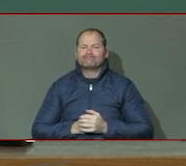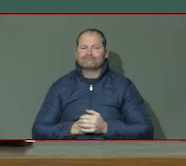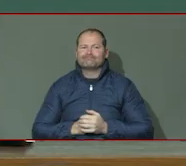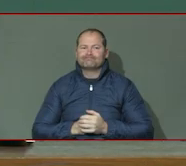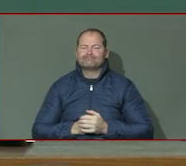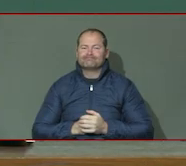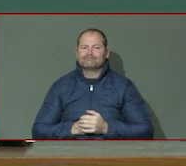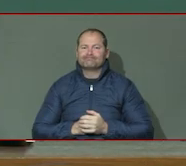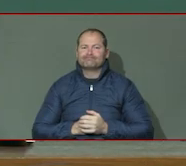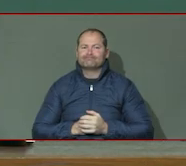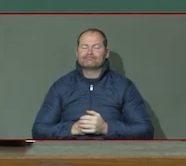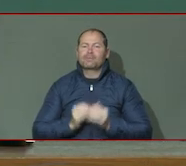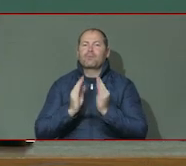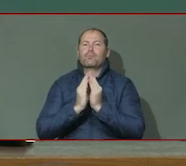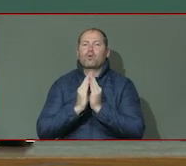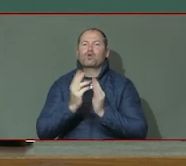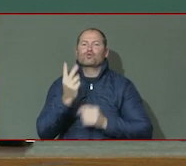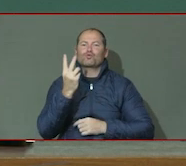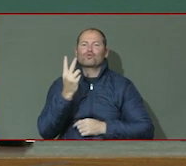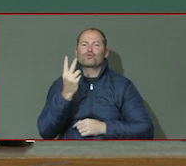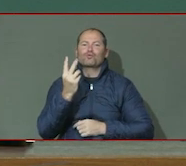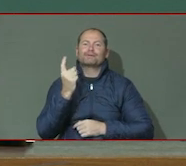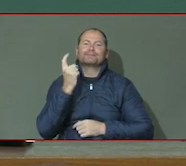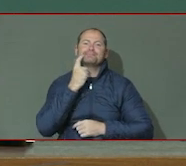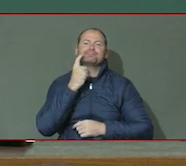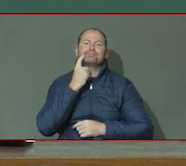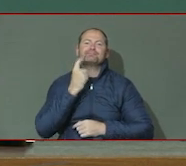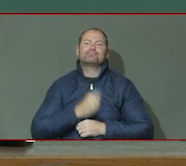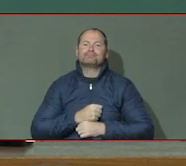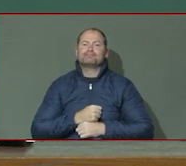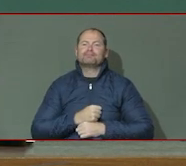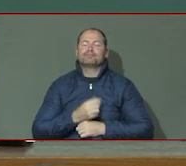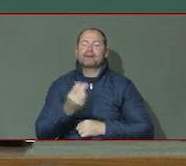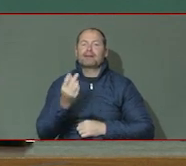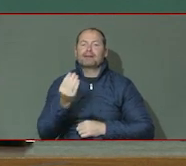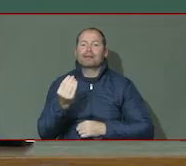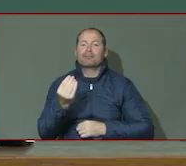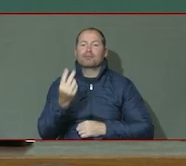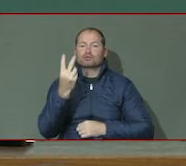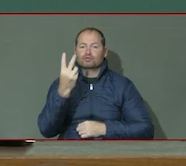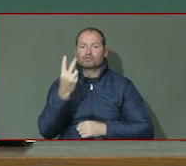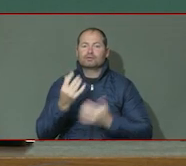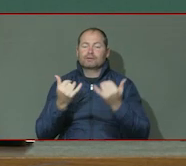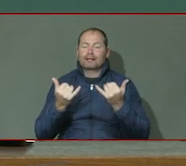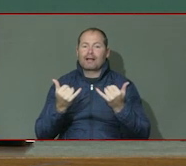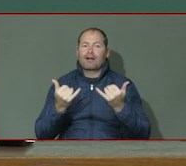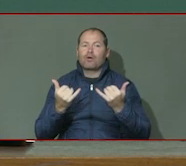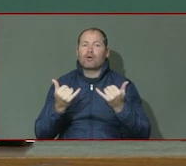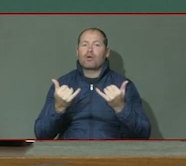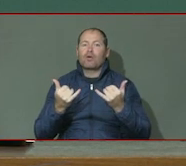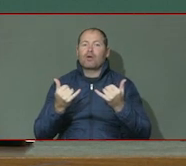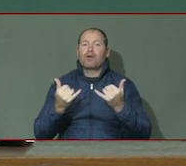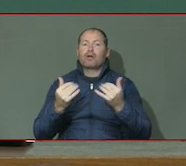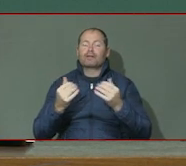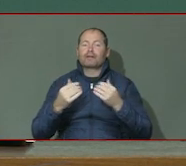So that was 2 easy marks. Then number 2 is the disposal at carrying value. And we said when